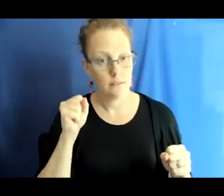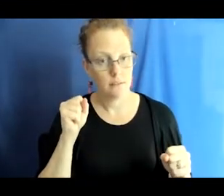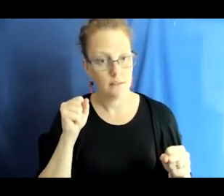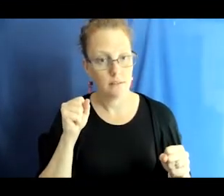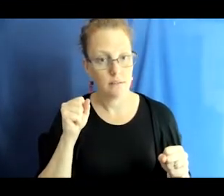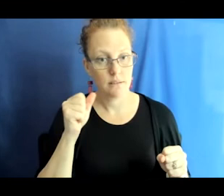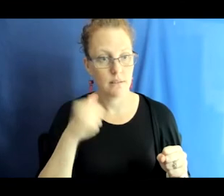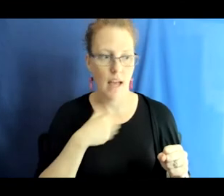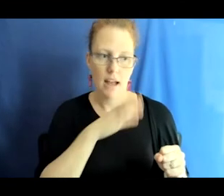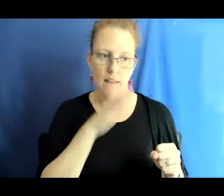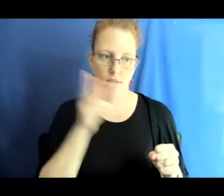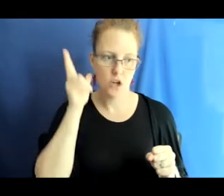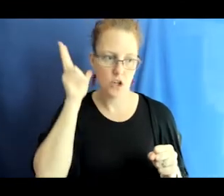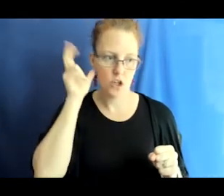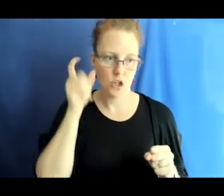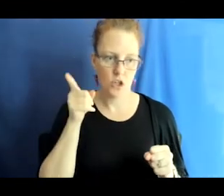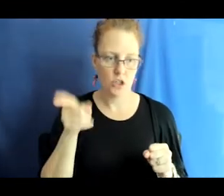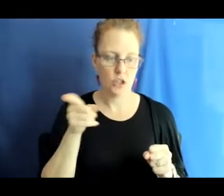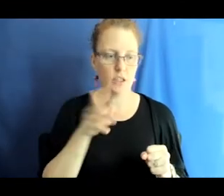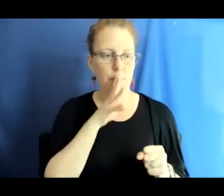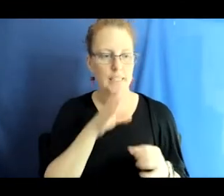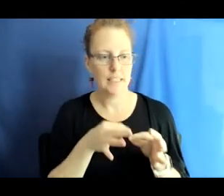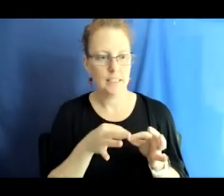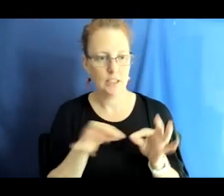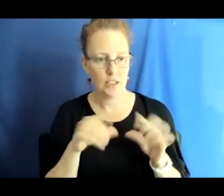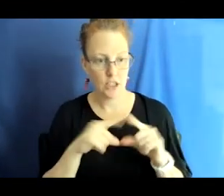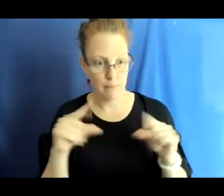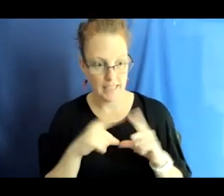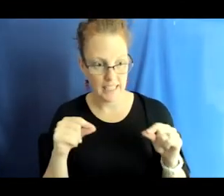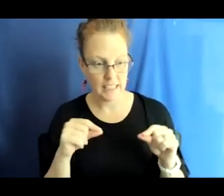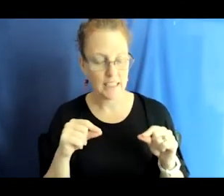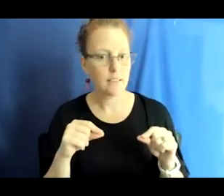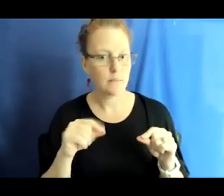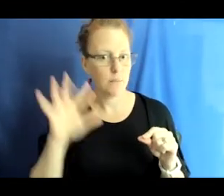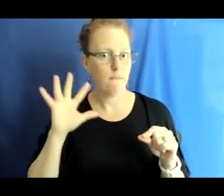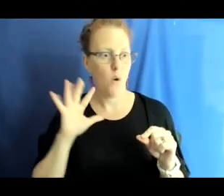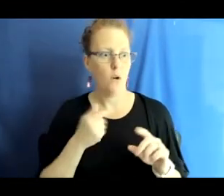because I've never heard him. Like the first time I heard him speak Japanese is in the film. So